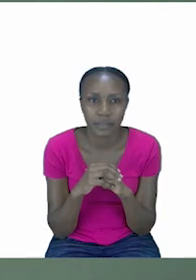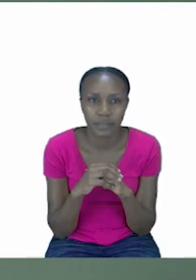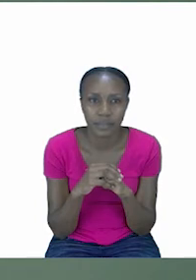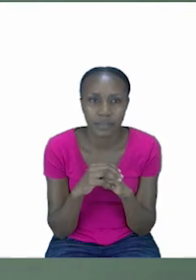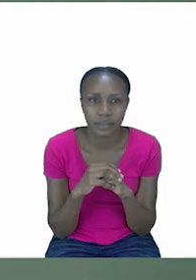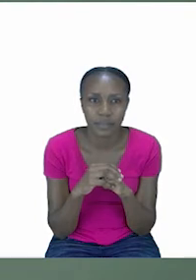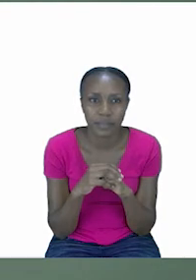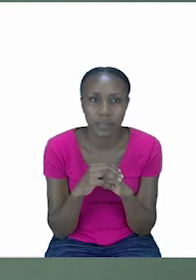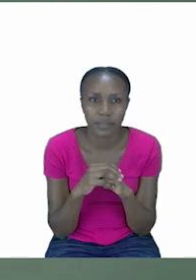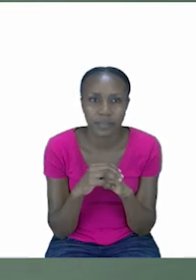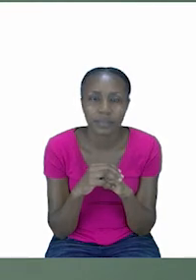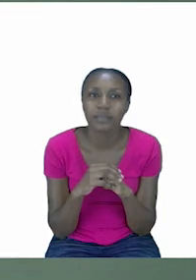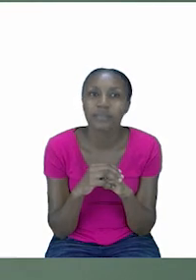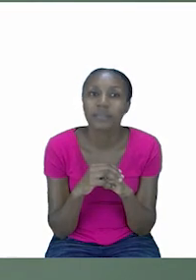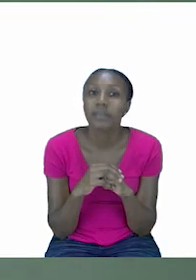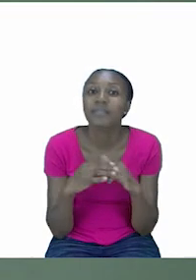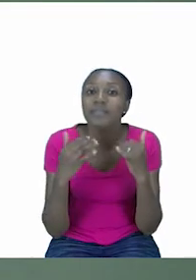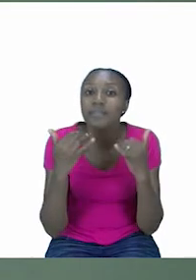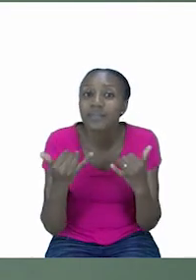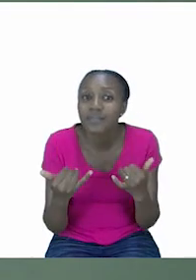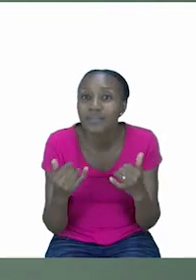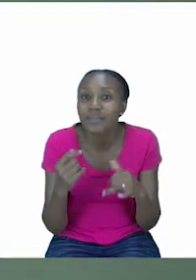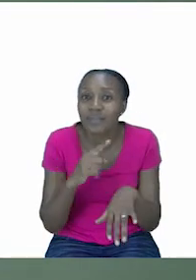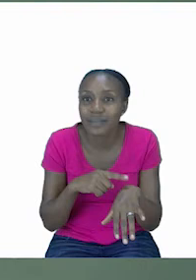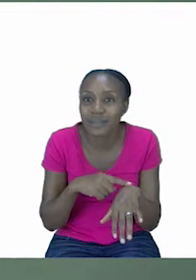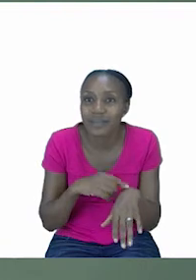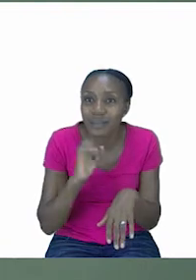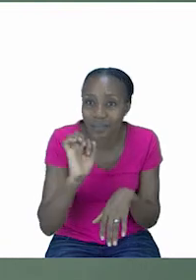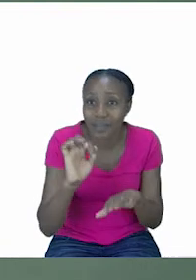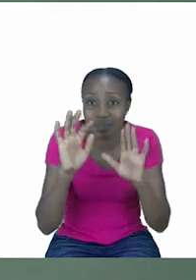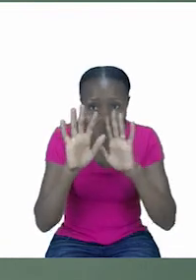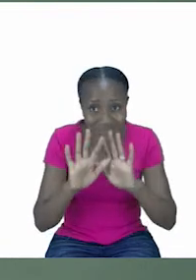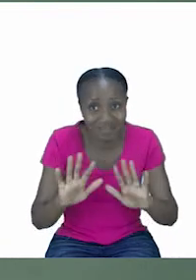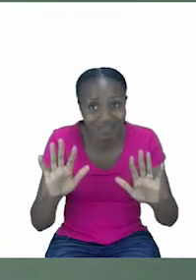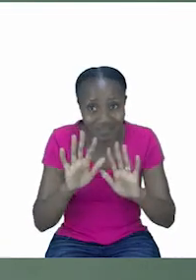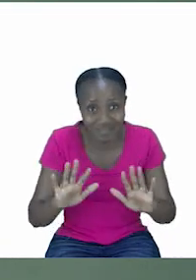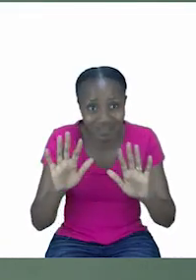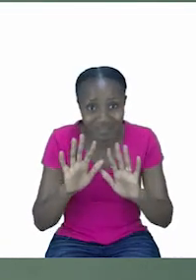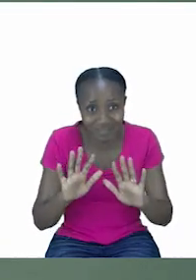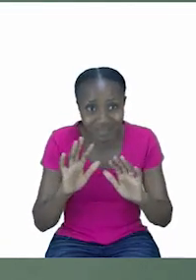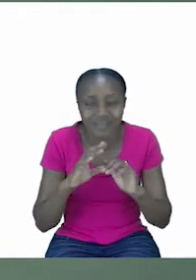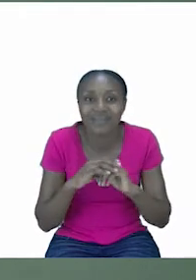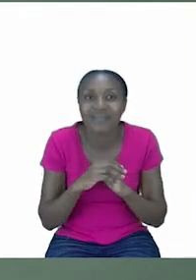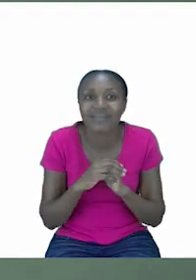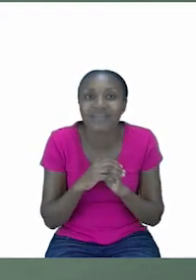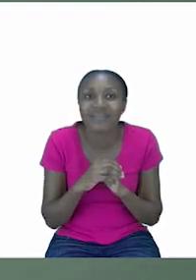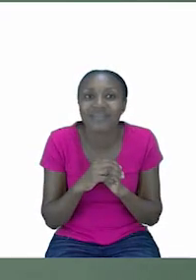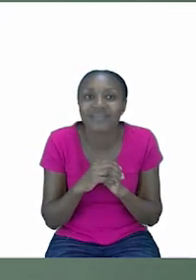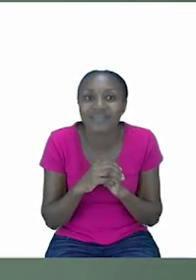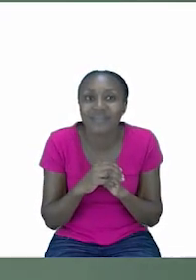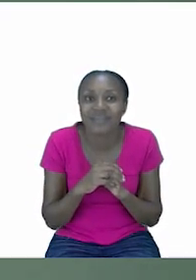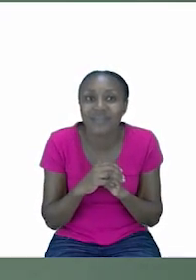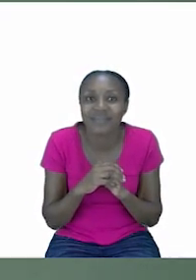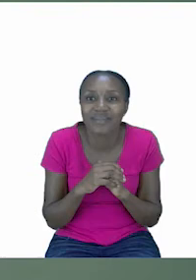change the color. So I'm going to give you time to do your 2 exercises, and I'm going to continue coloring mine, and we'll see